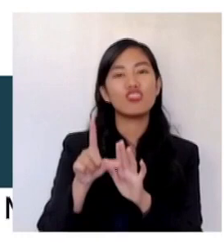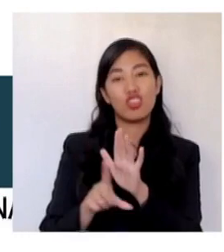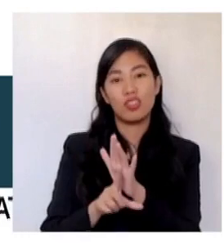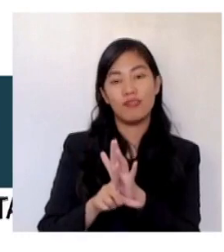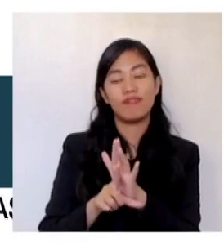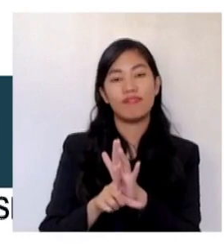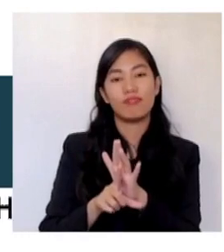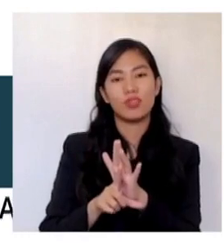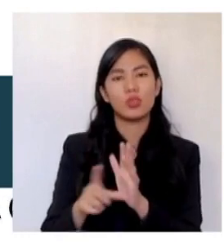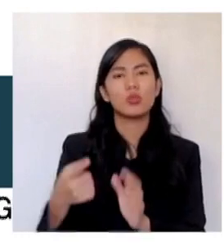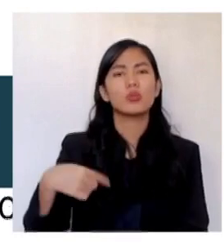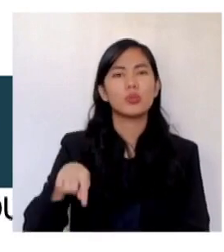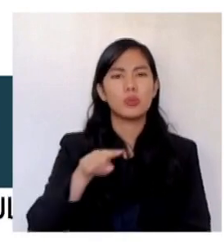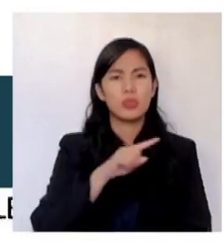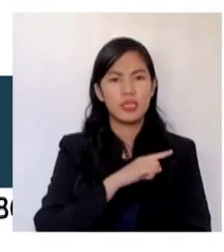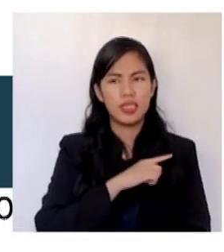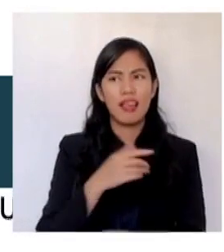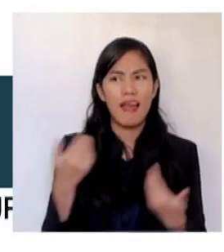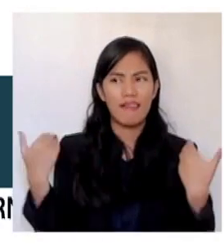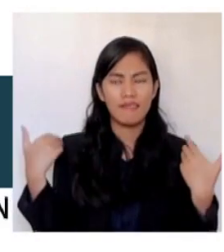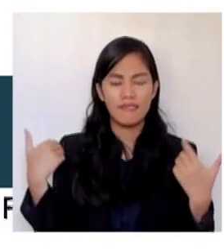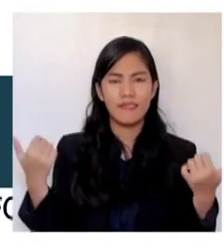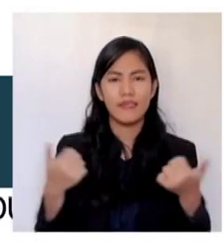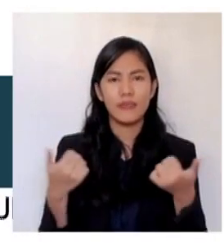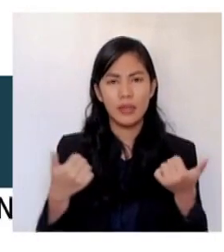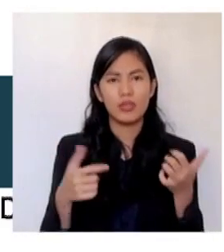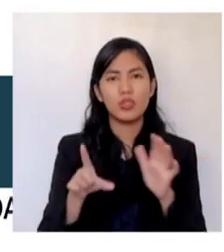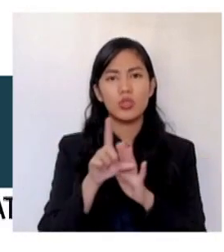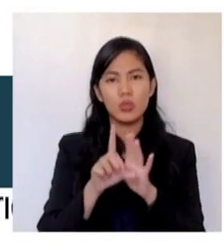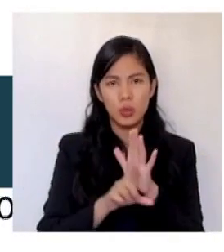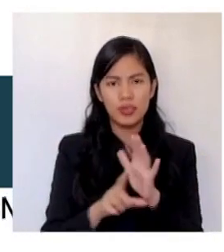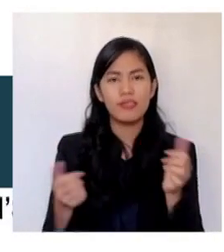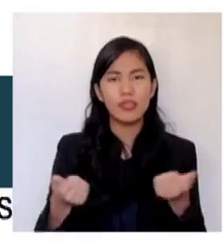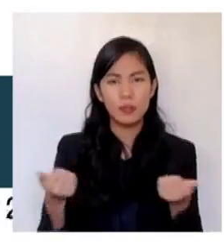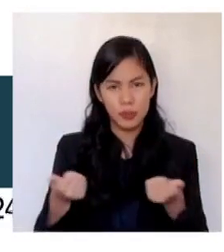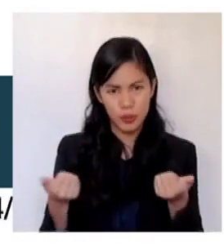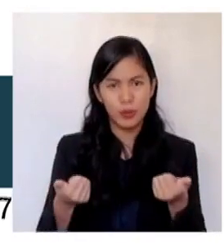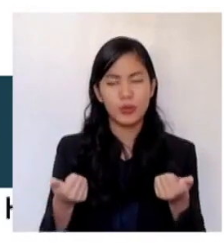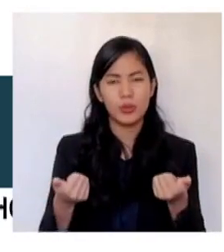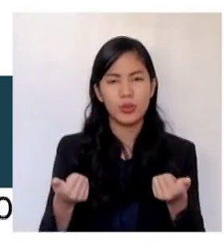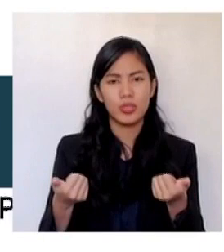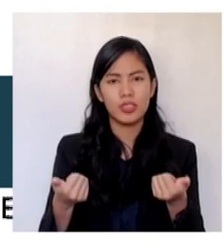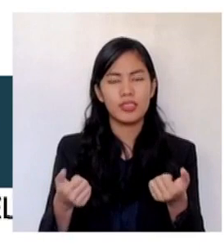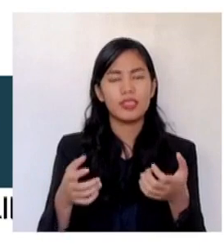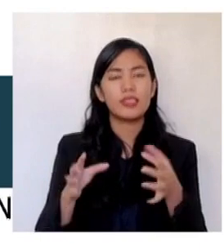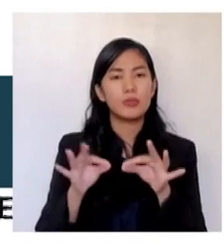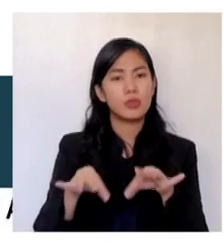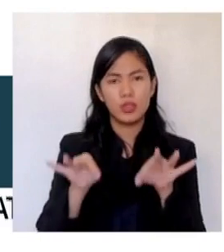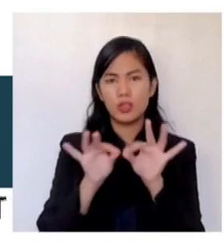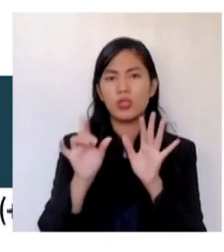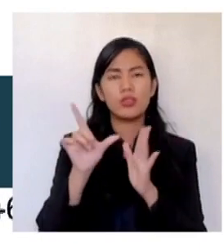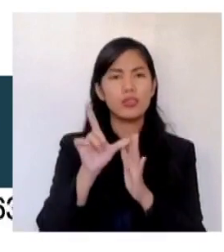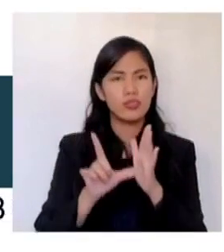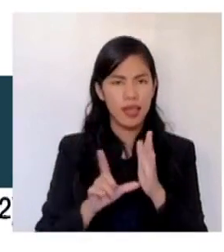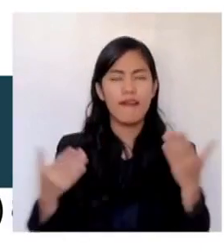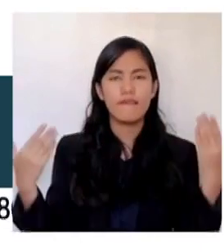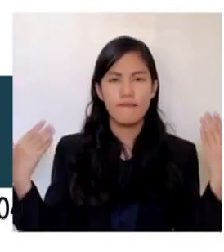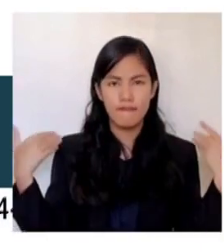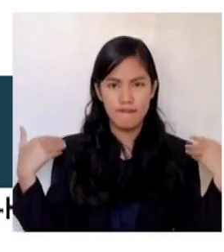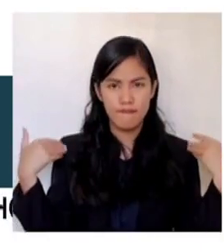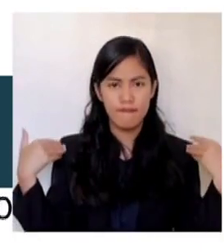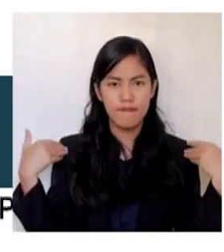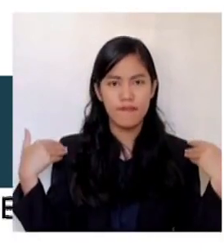have everything in the books already. We have all the laws that are necessary. We actually have all the institutions